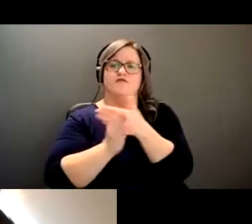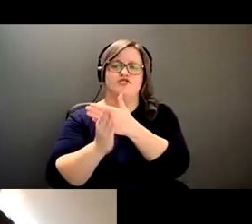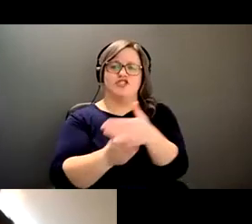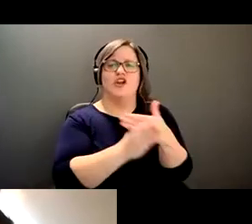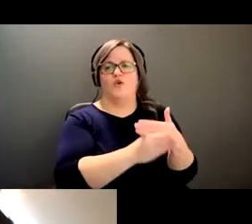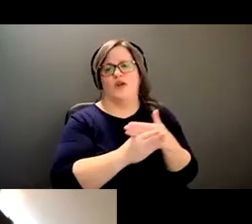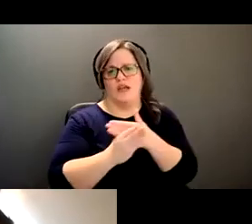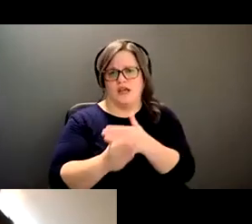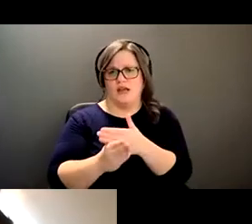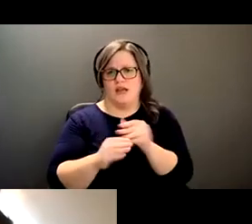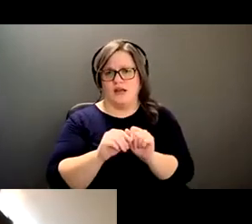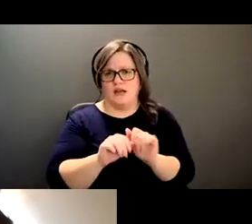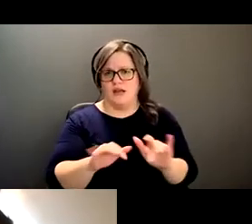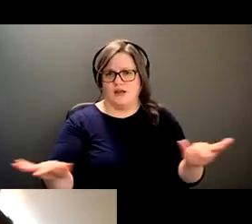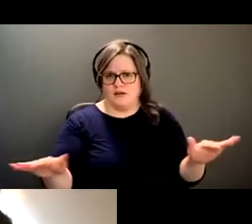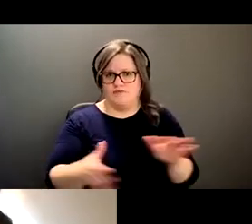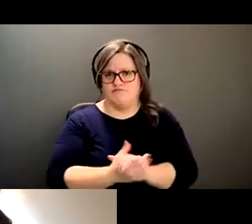is doing with everyone else.